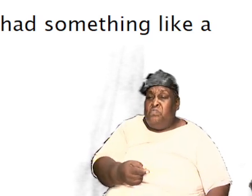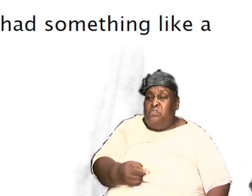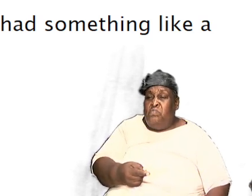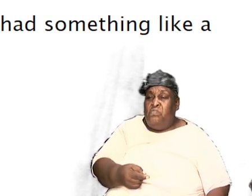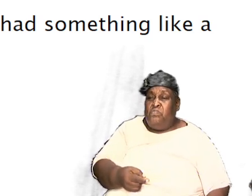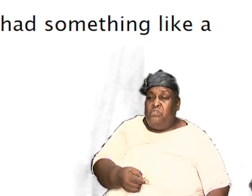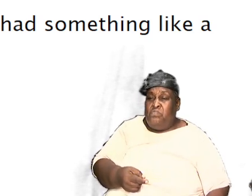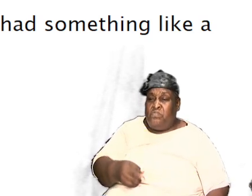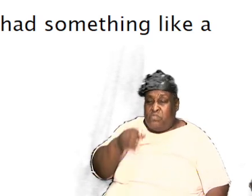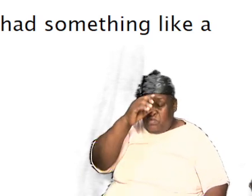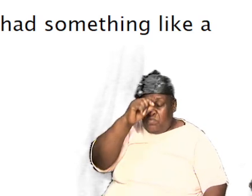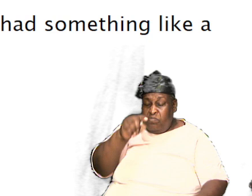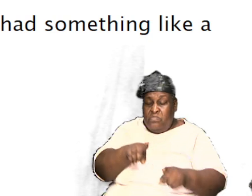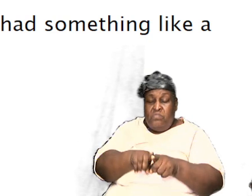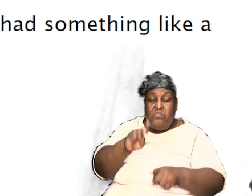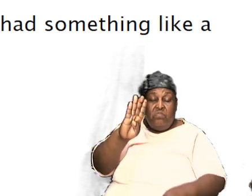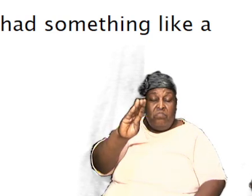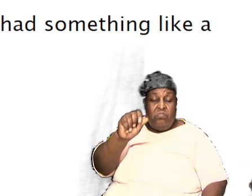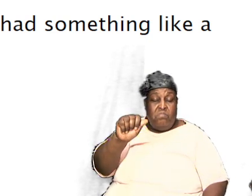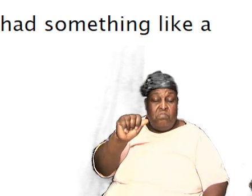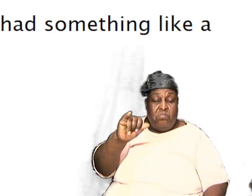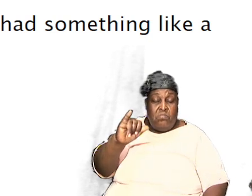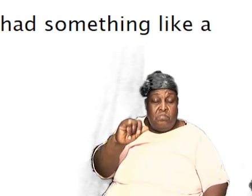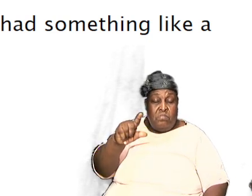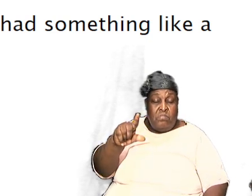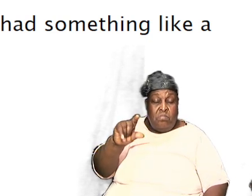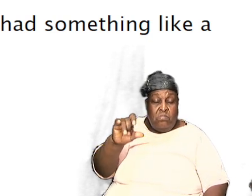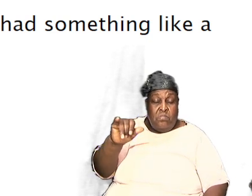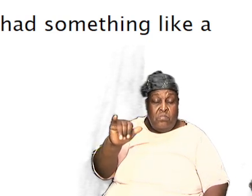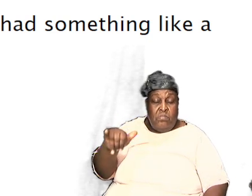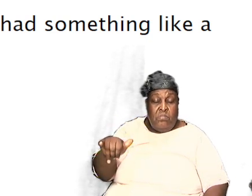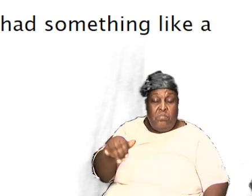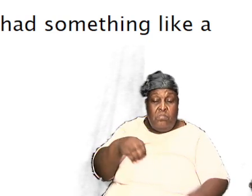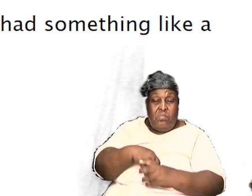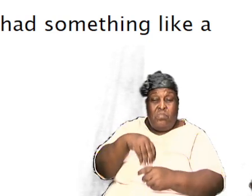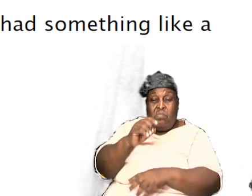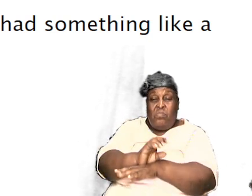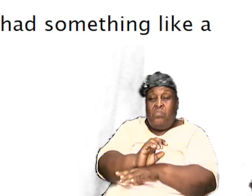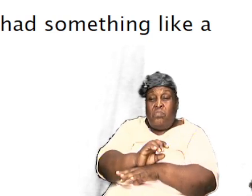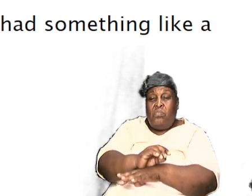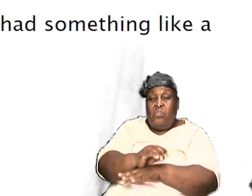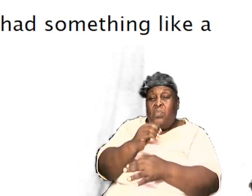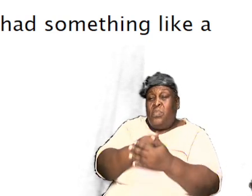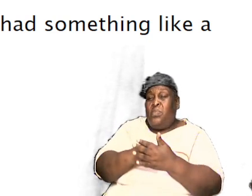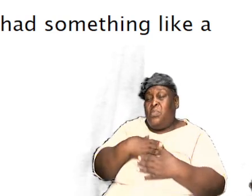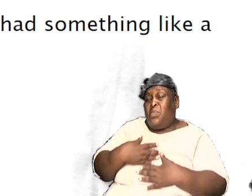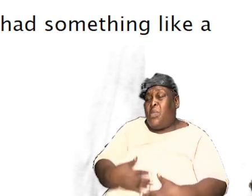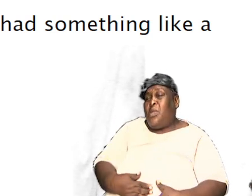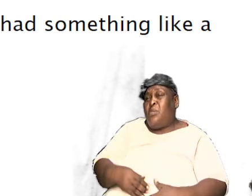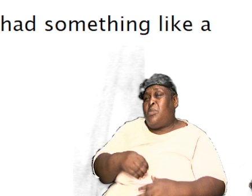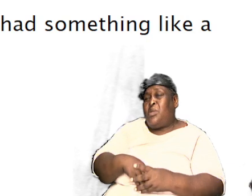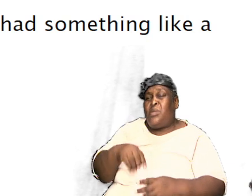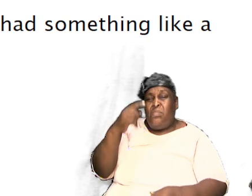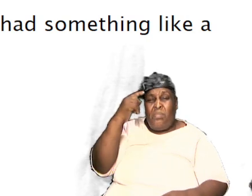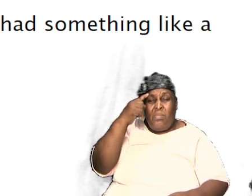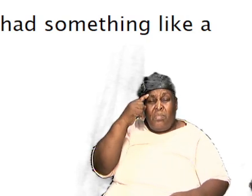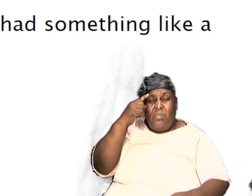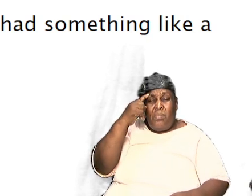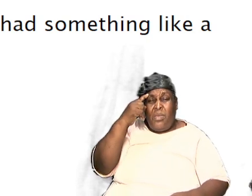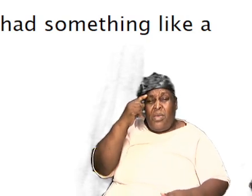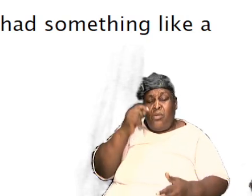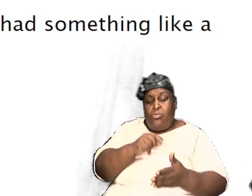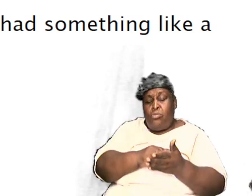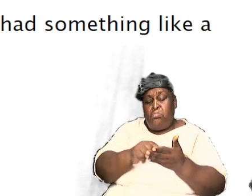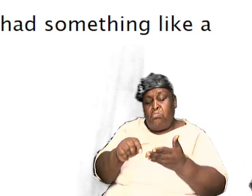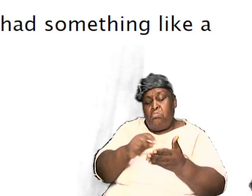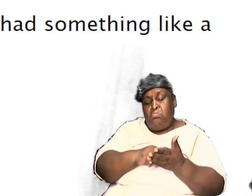but I'm doing it in church. So, somebody in their mind can mark a register. The bishop